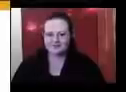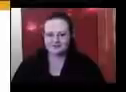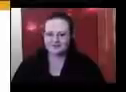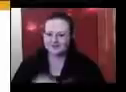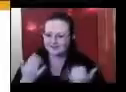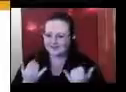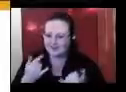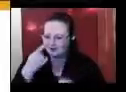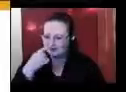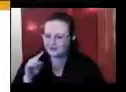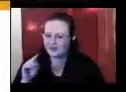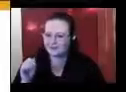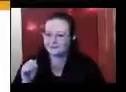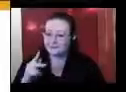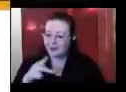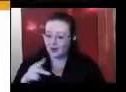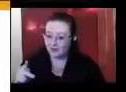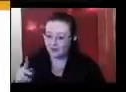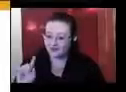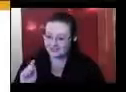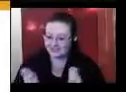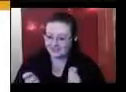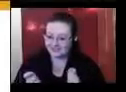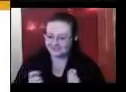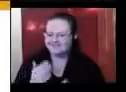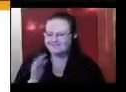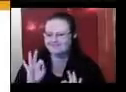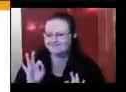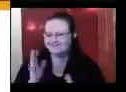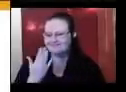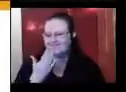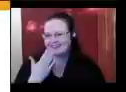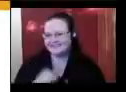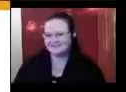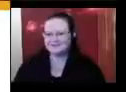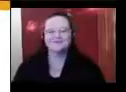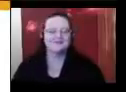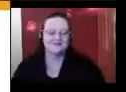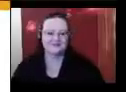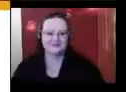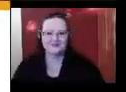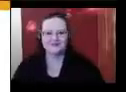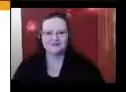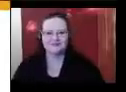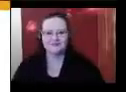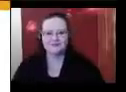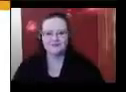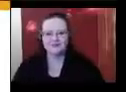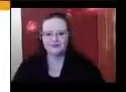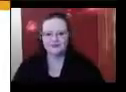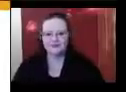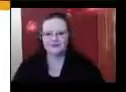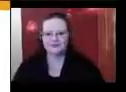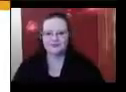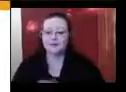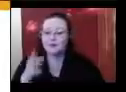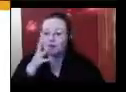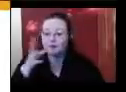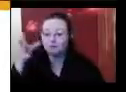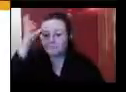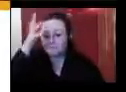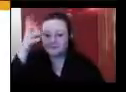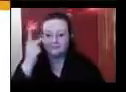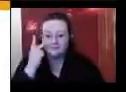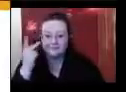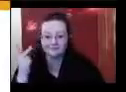could. And I think, thanks very much. I think what we'll see, or what our parents and students will